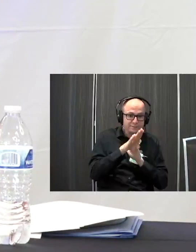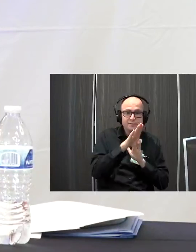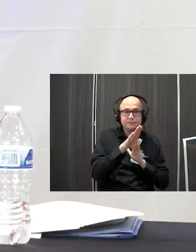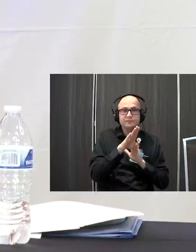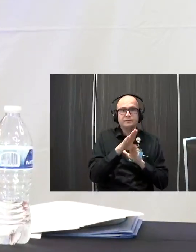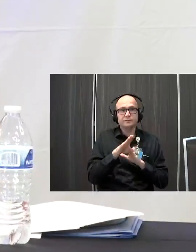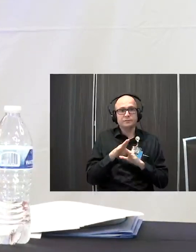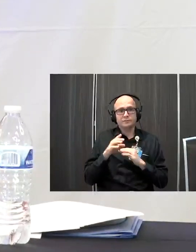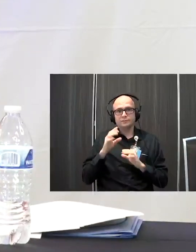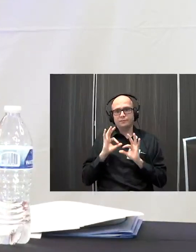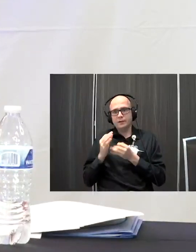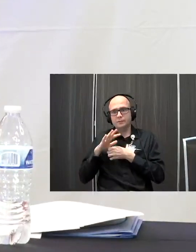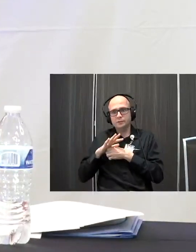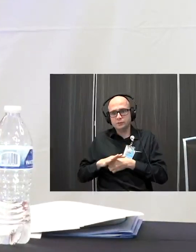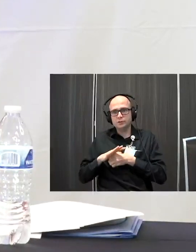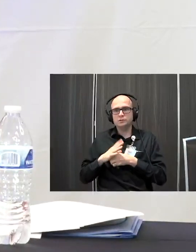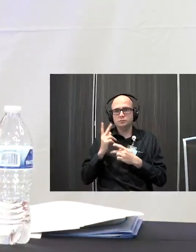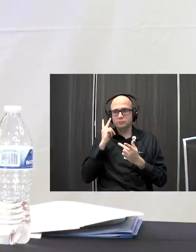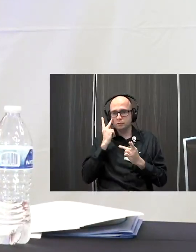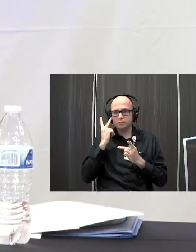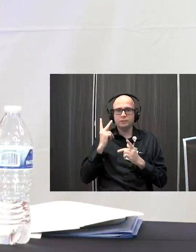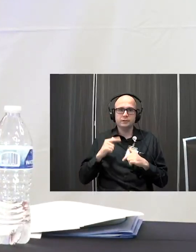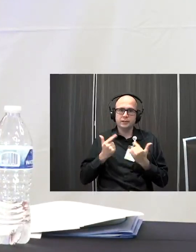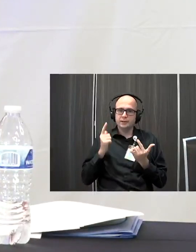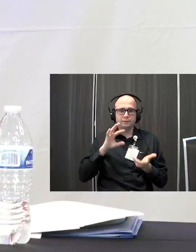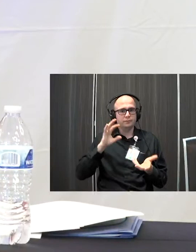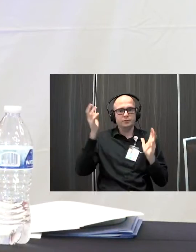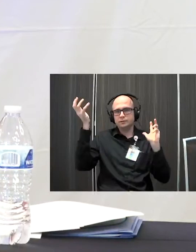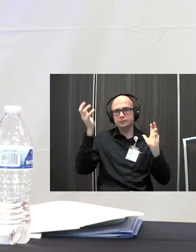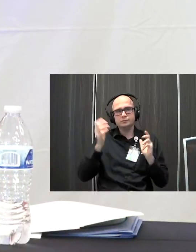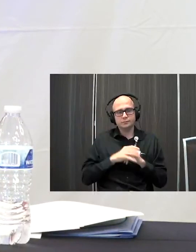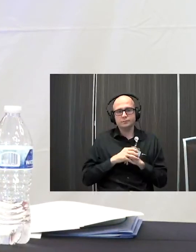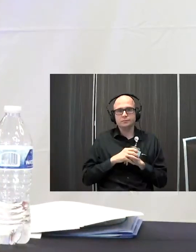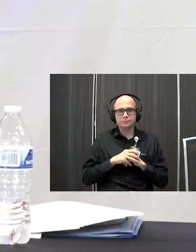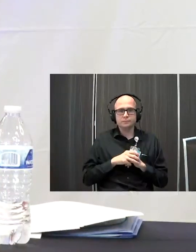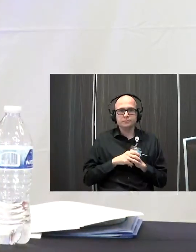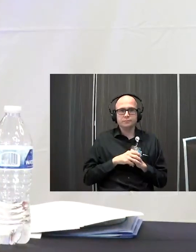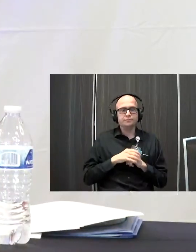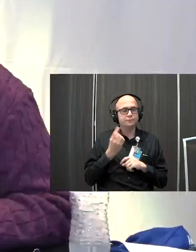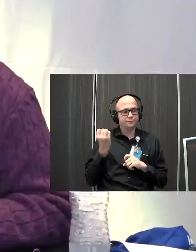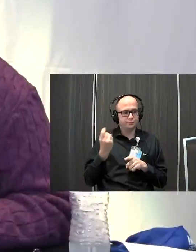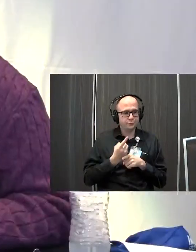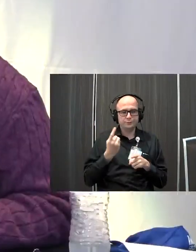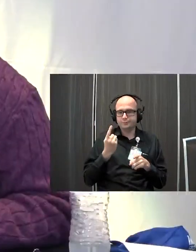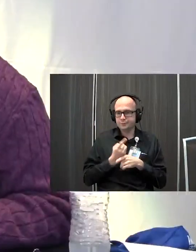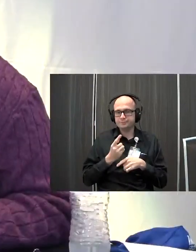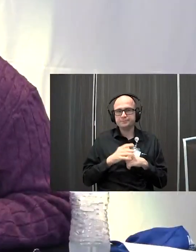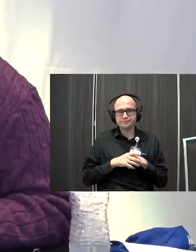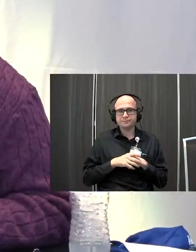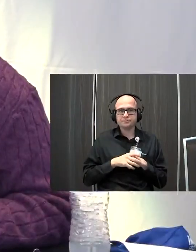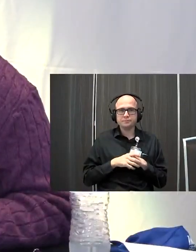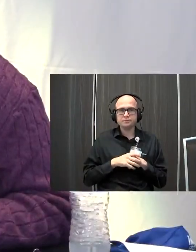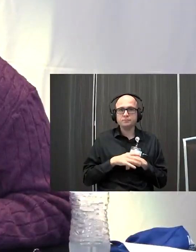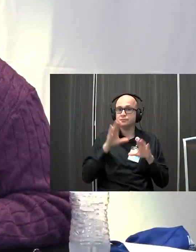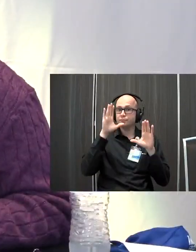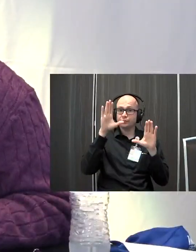we're stressed, and our quality of life for everyone in our family is not very good at that moment. Yeah. And there sometimes are like really